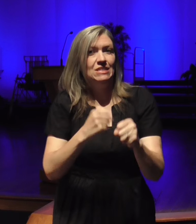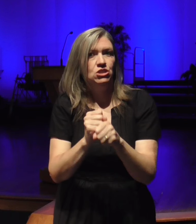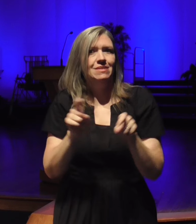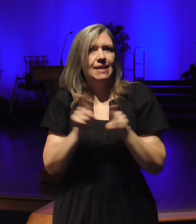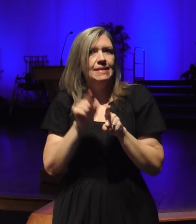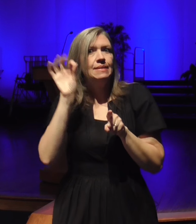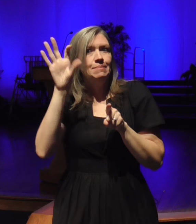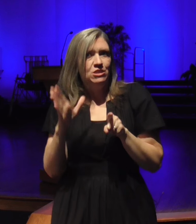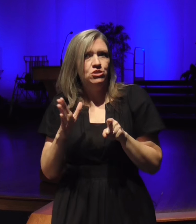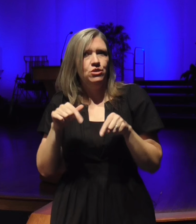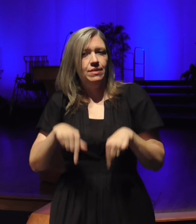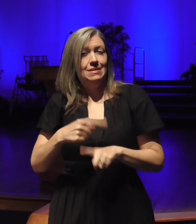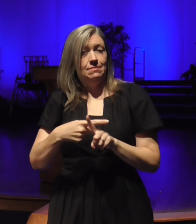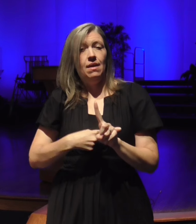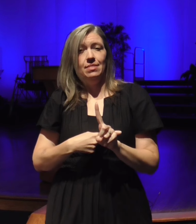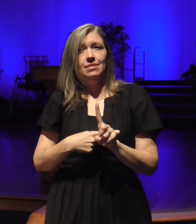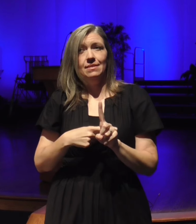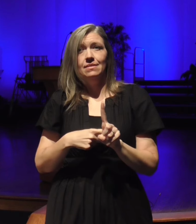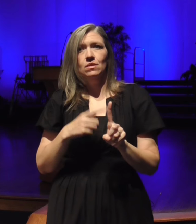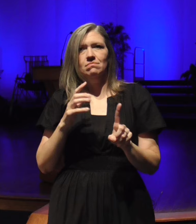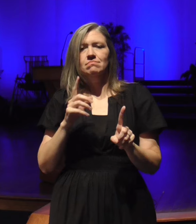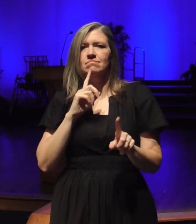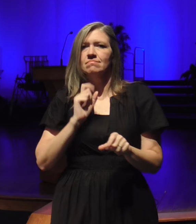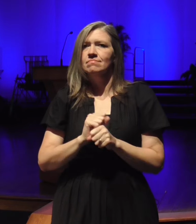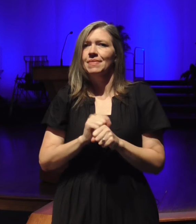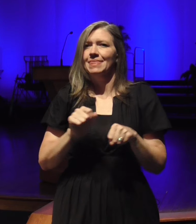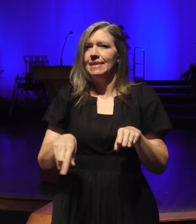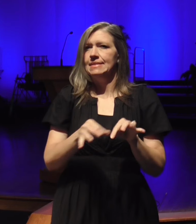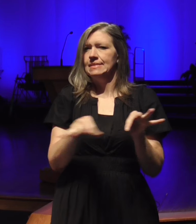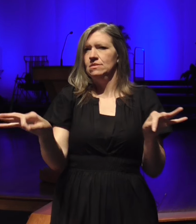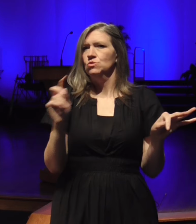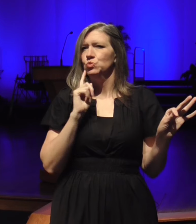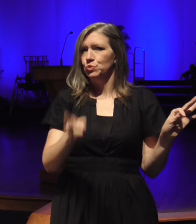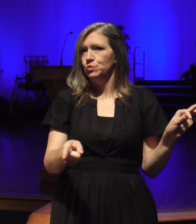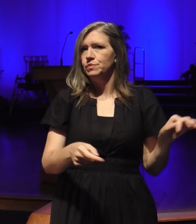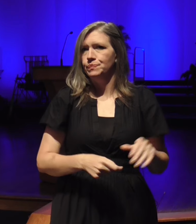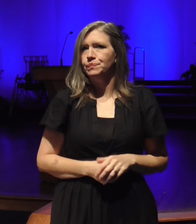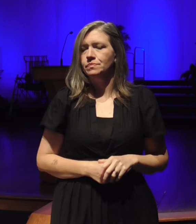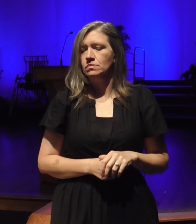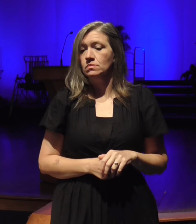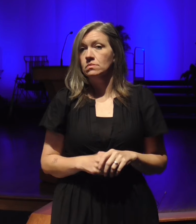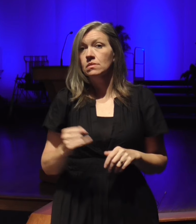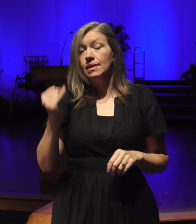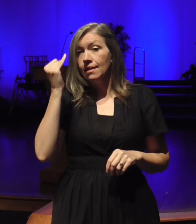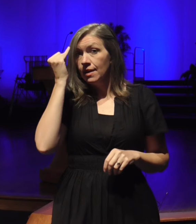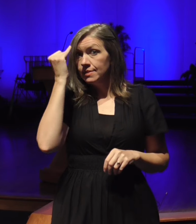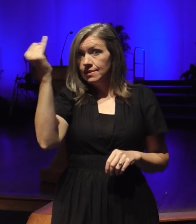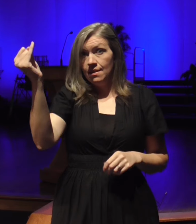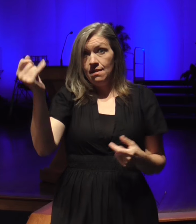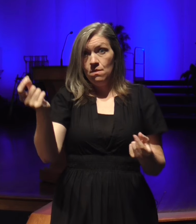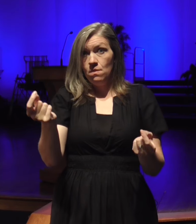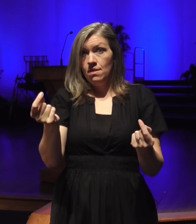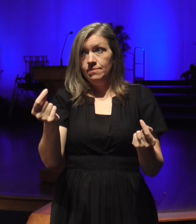30 years in this teaching, 20 years as a minister this month, that it's true.